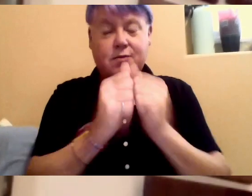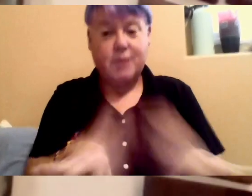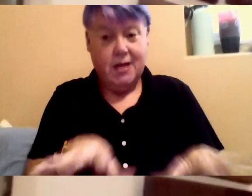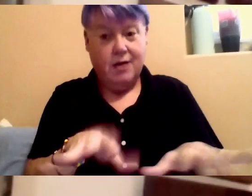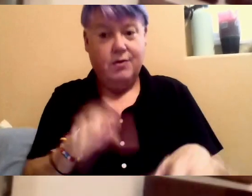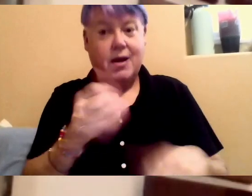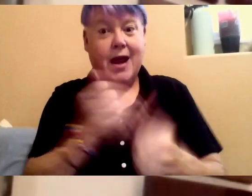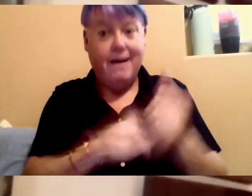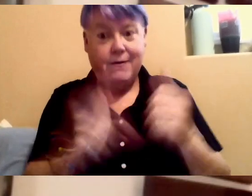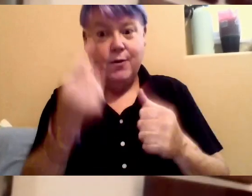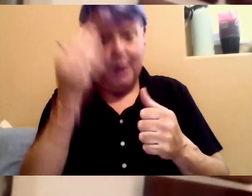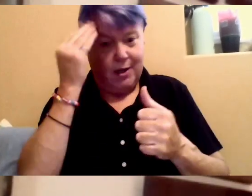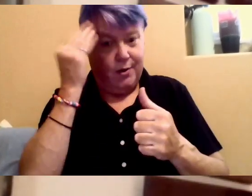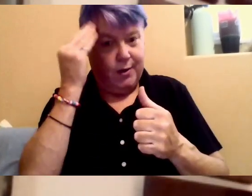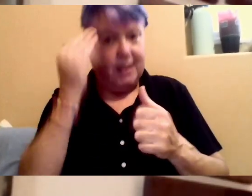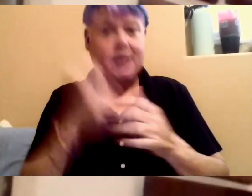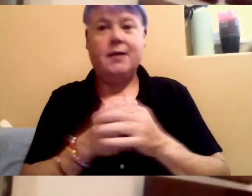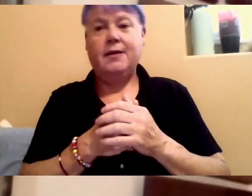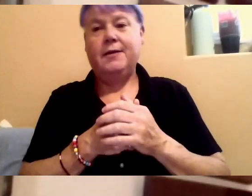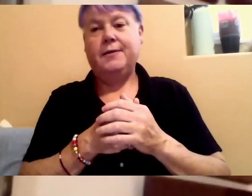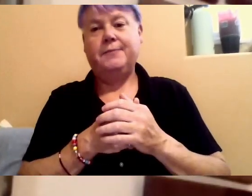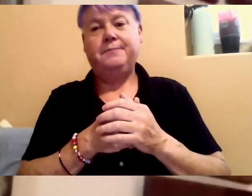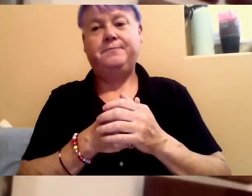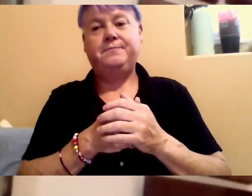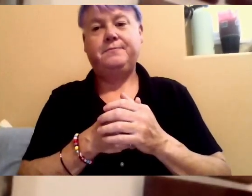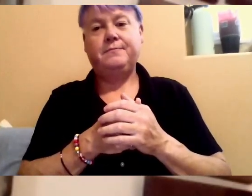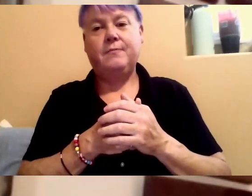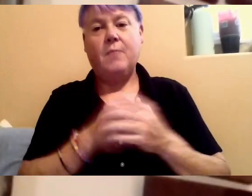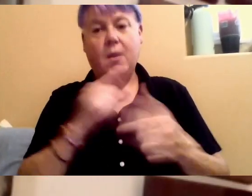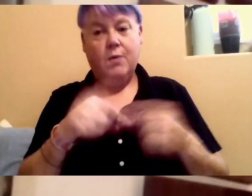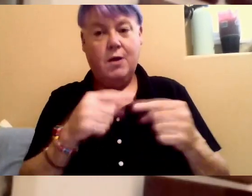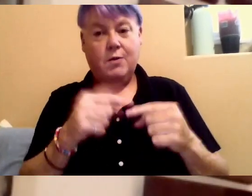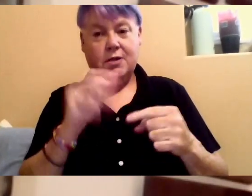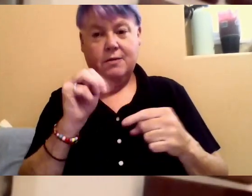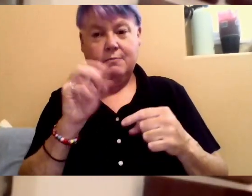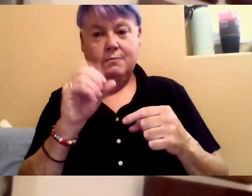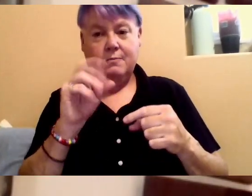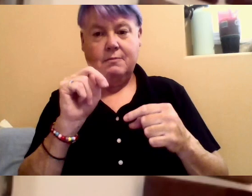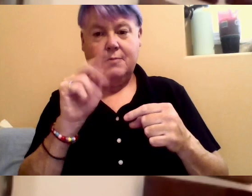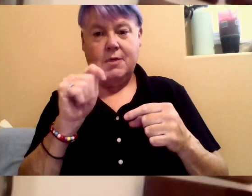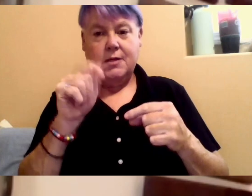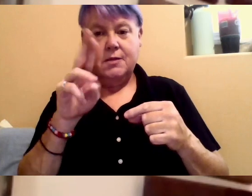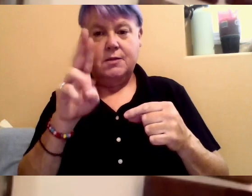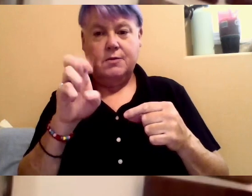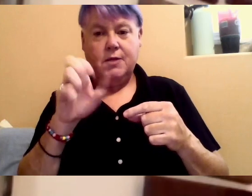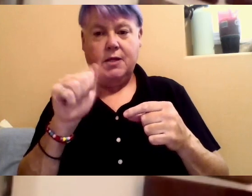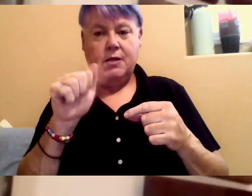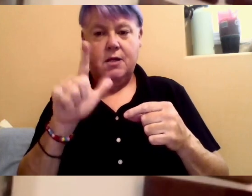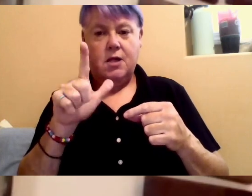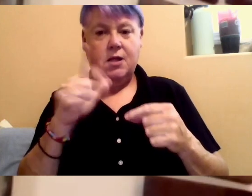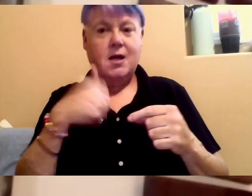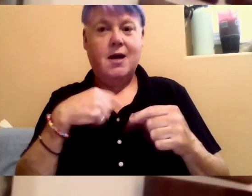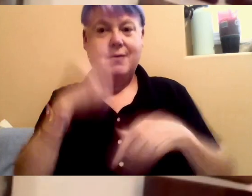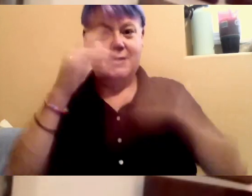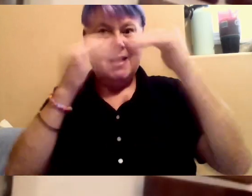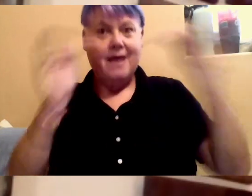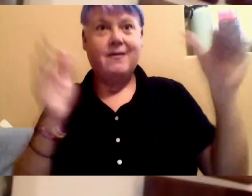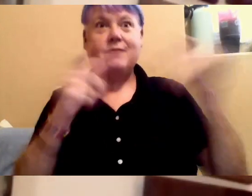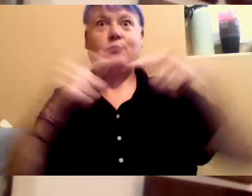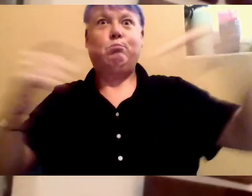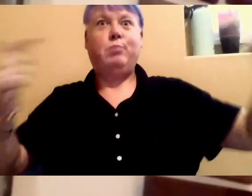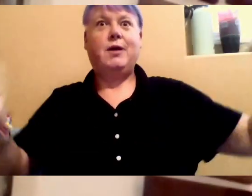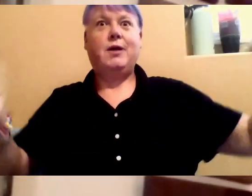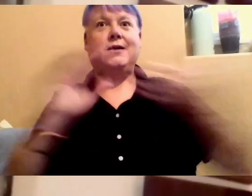it. And when I went to Montreal, I thought I was in heaven. I was a student there, and it was just the